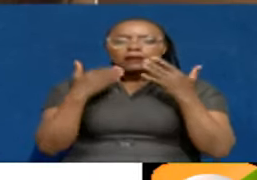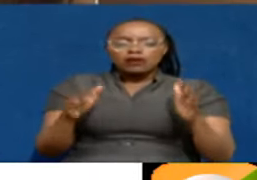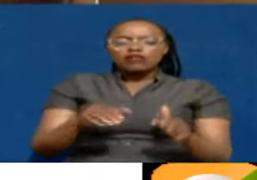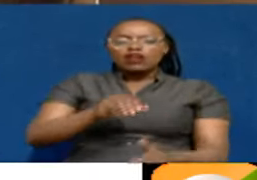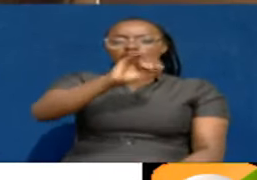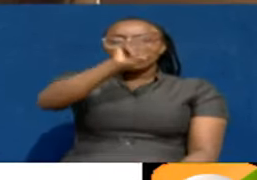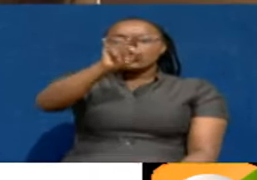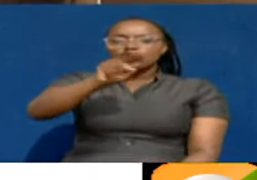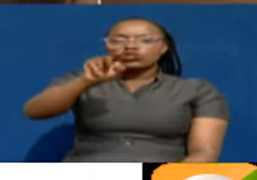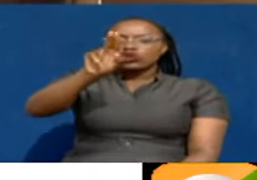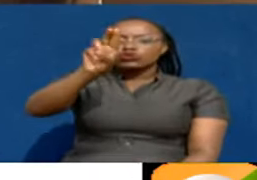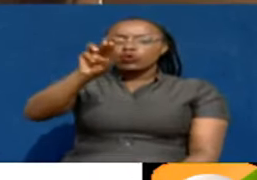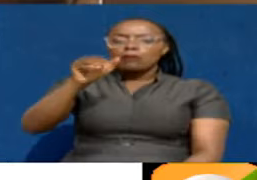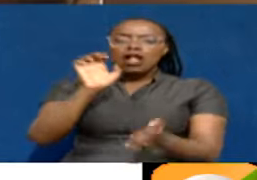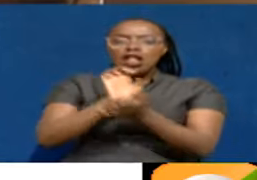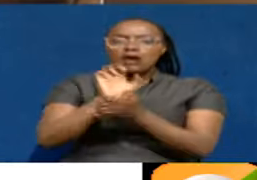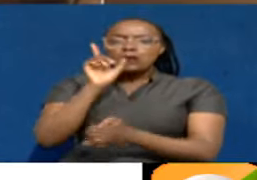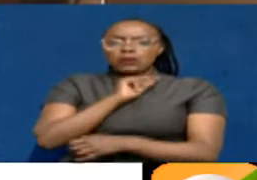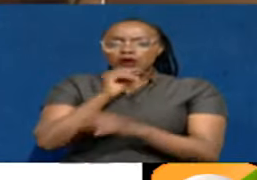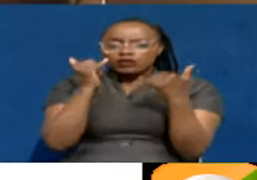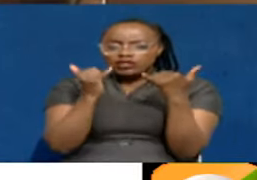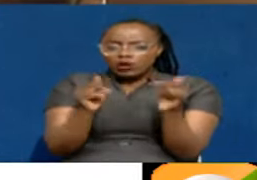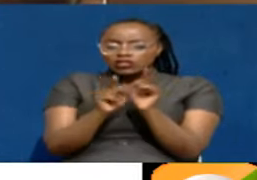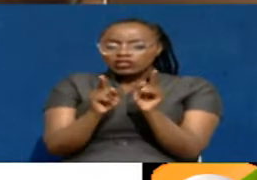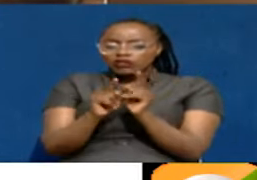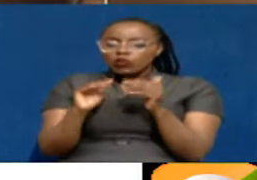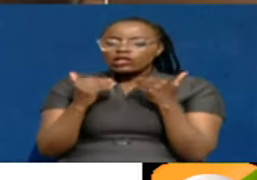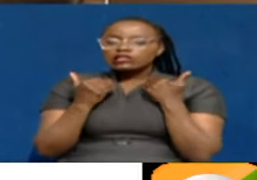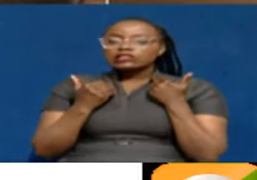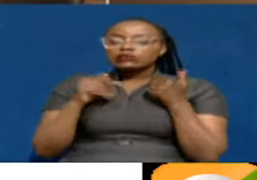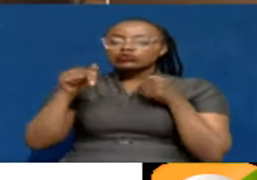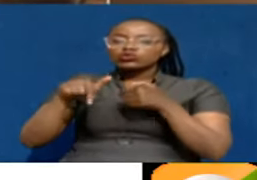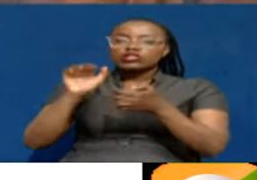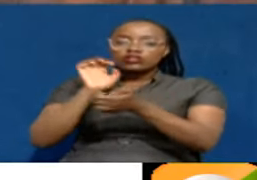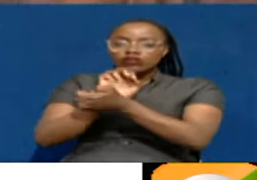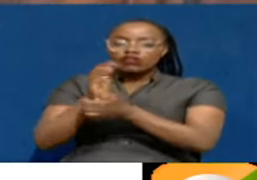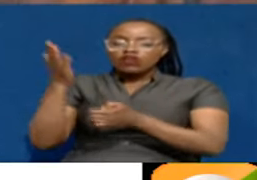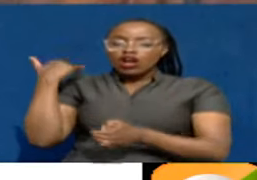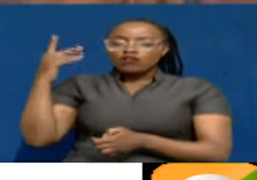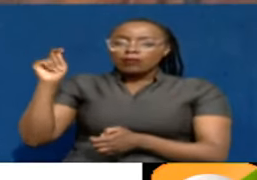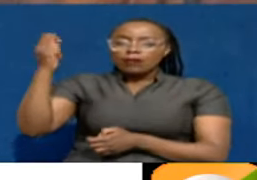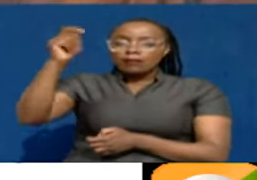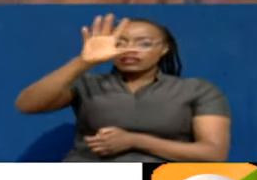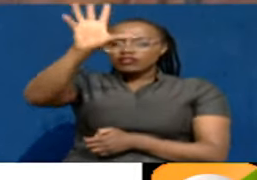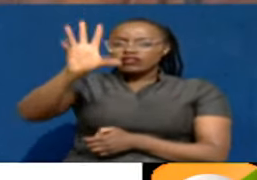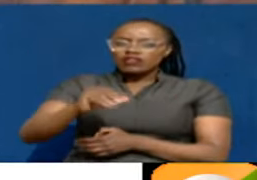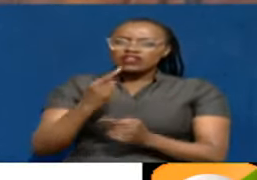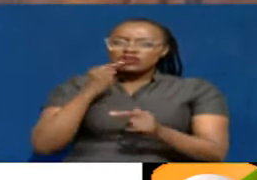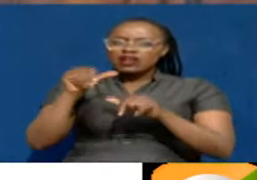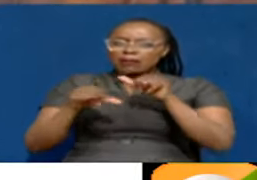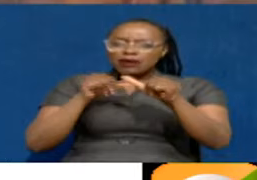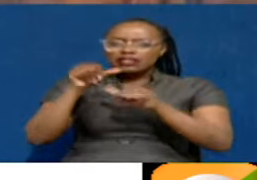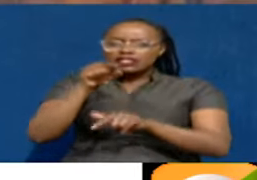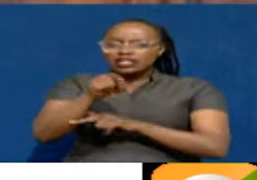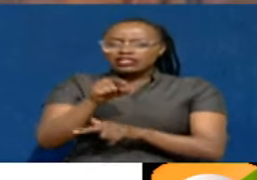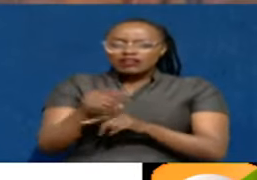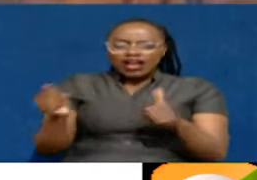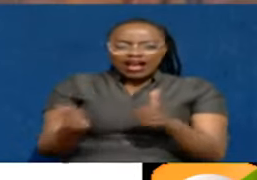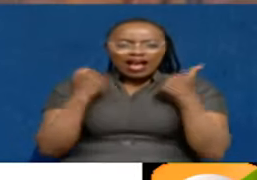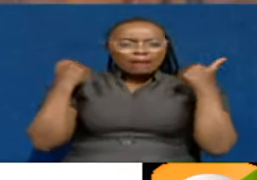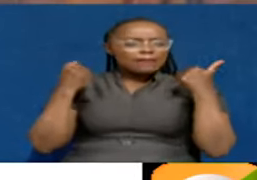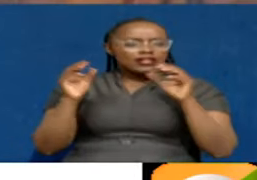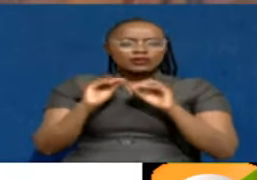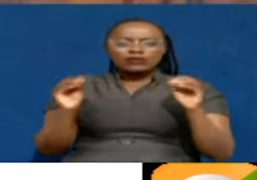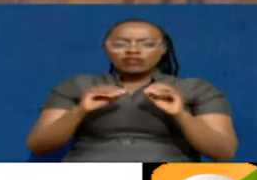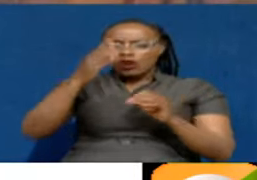Jacob Zuma is in jail. He's spending the night in jail. He's a former president of Africa. And we talk about how this really